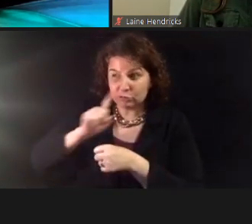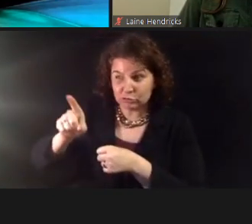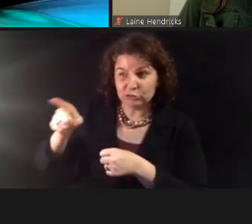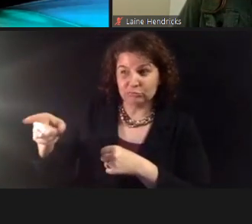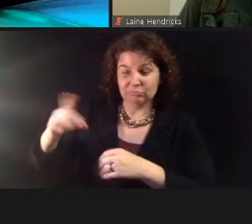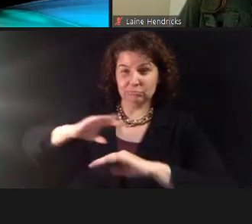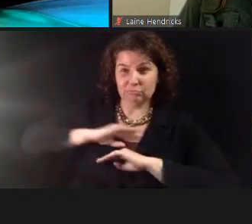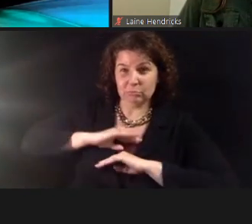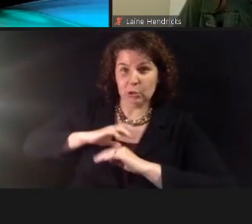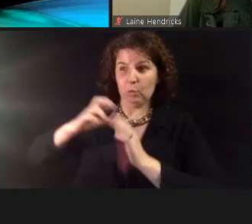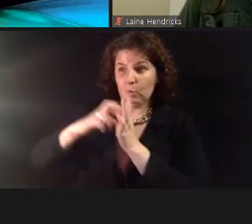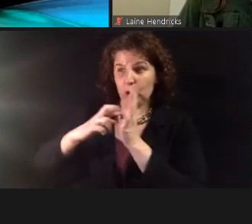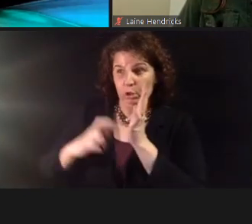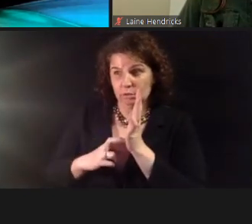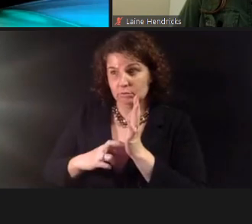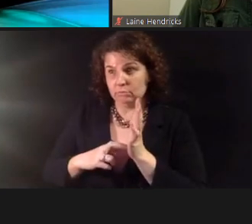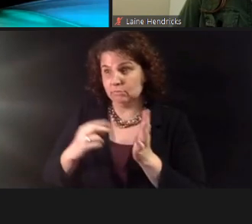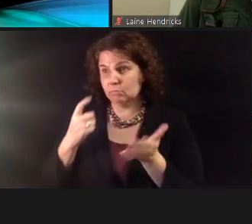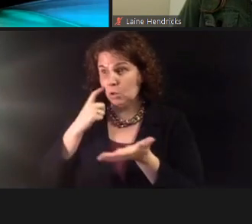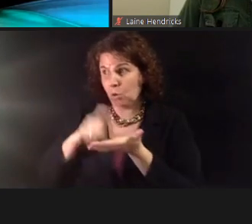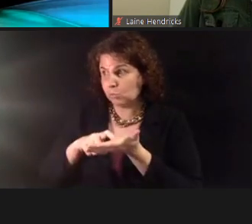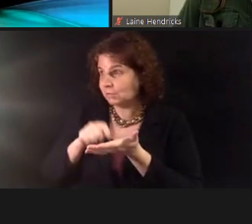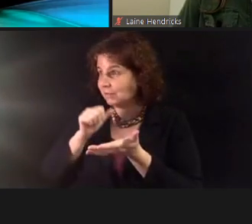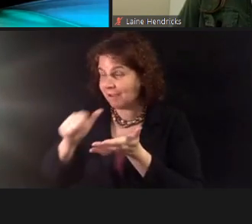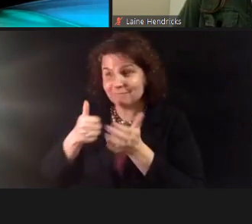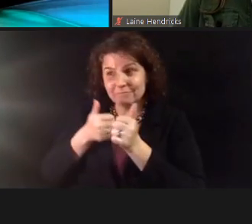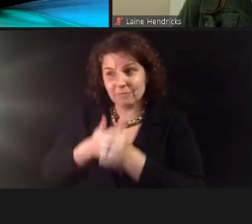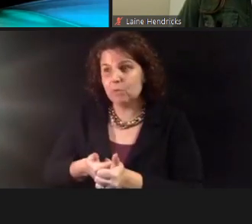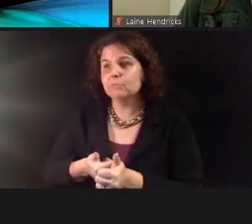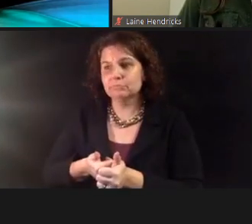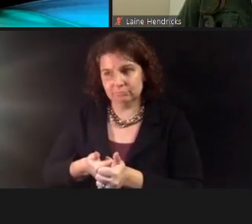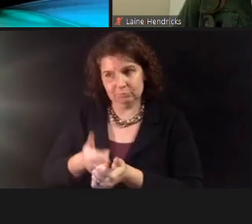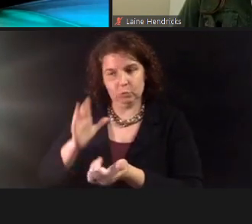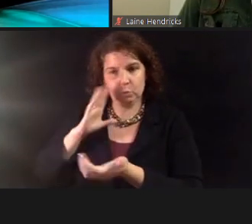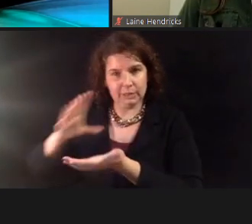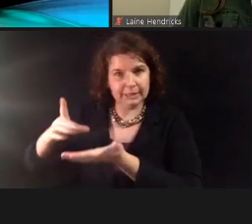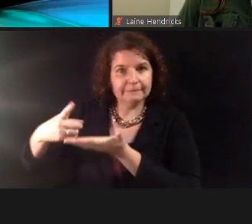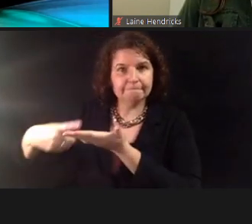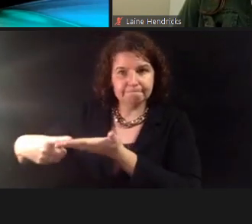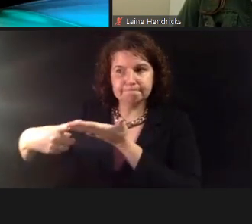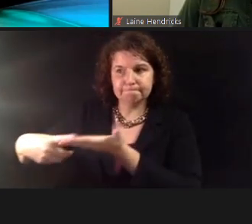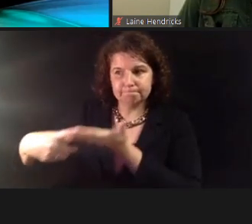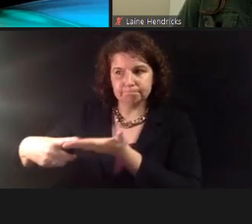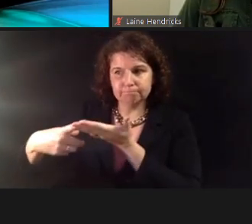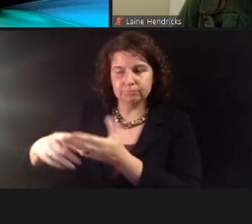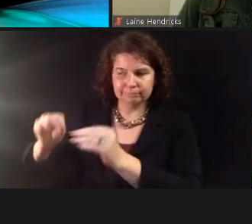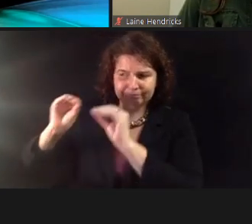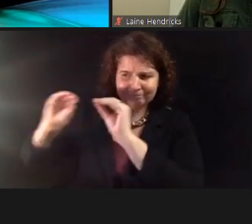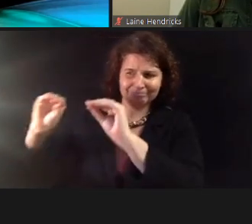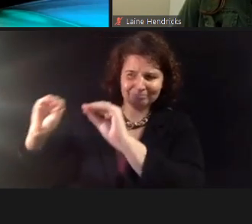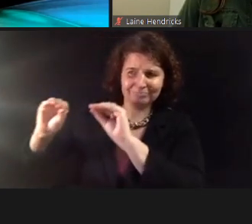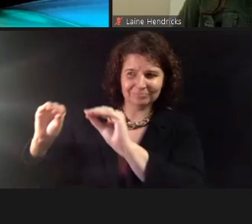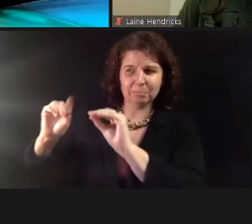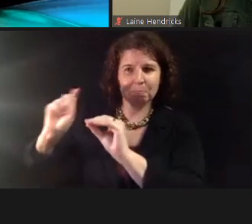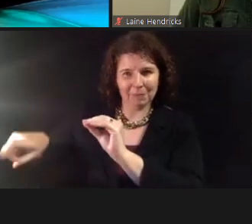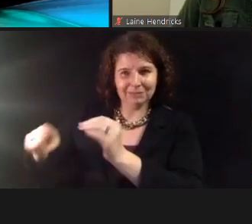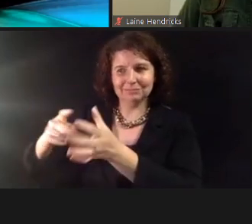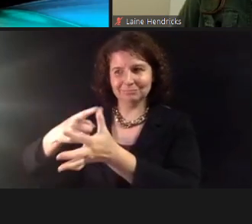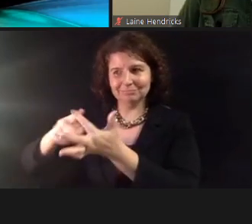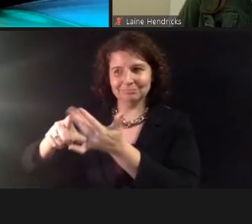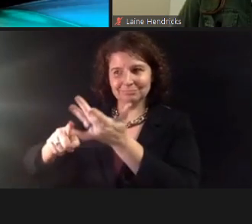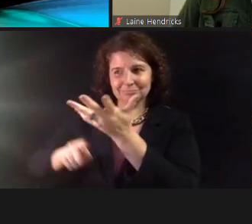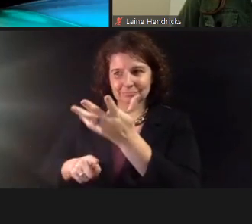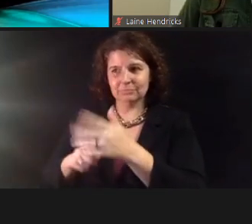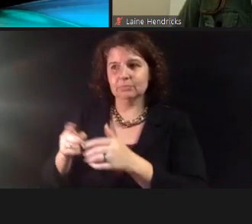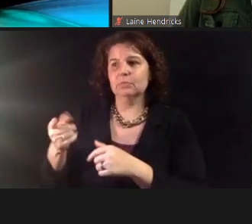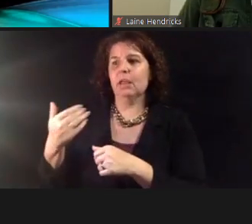are not being complied with, we talk to the business owner, we're trying to educate, and then we will return a couple of days later to ensure that